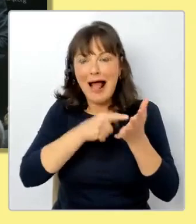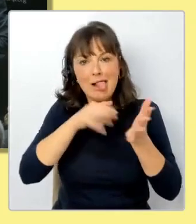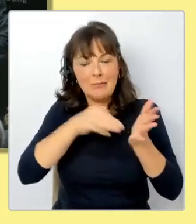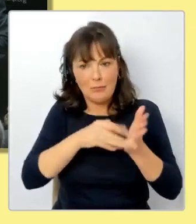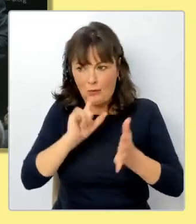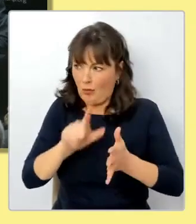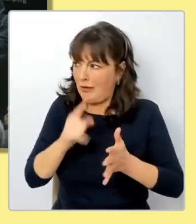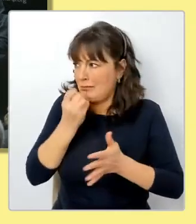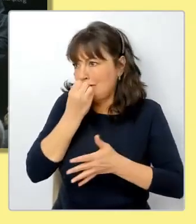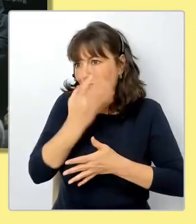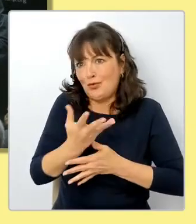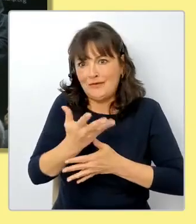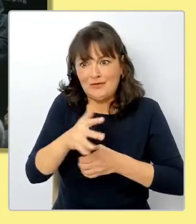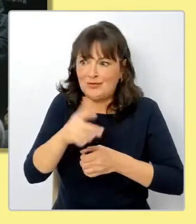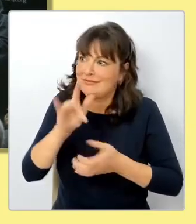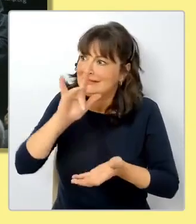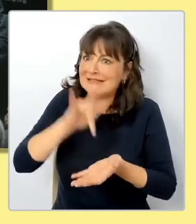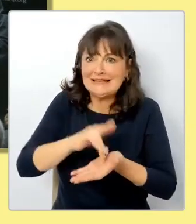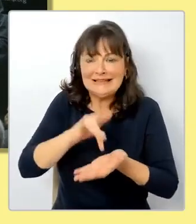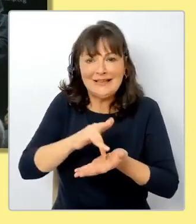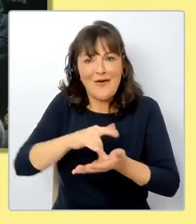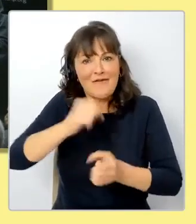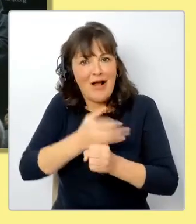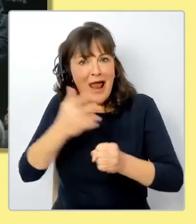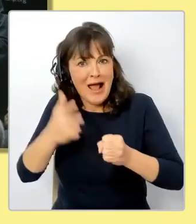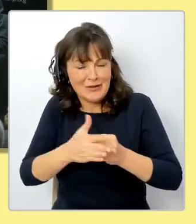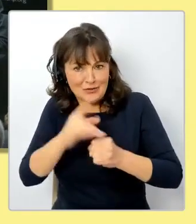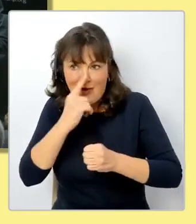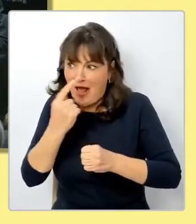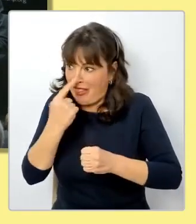home of the biggest, I think, per head